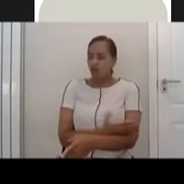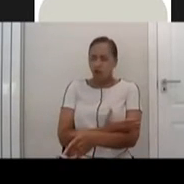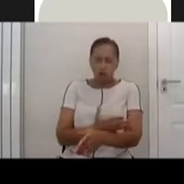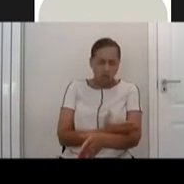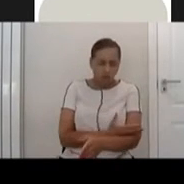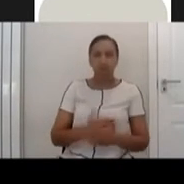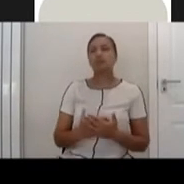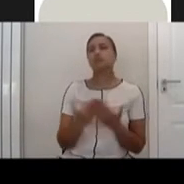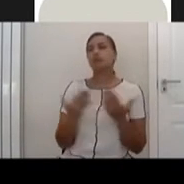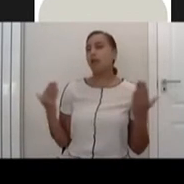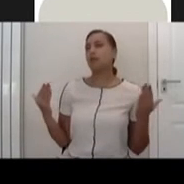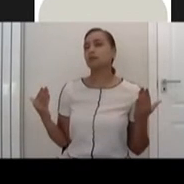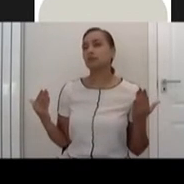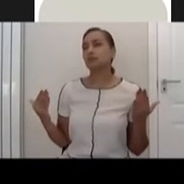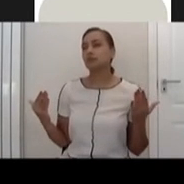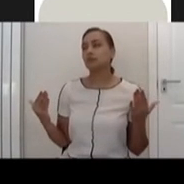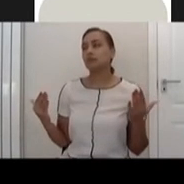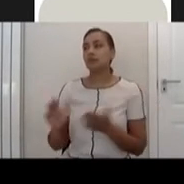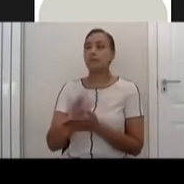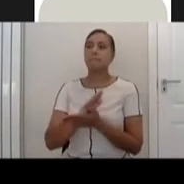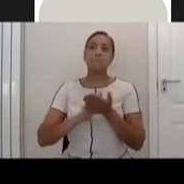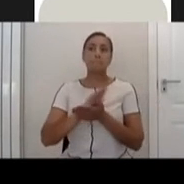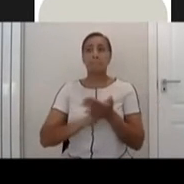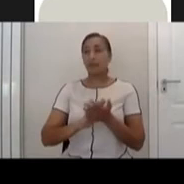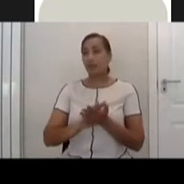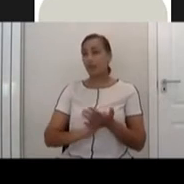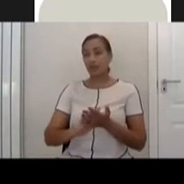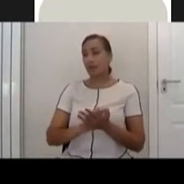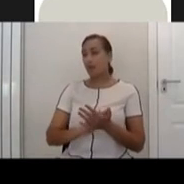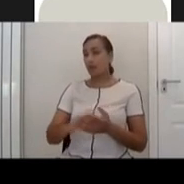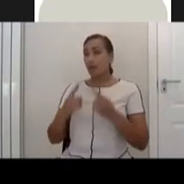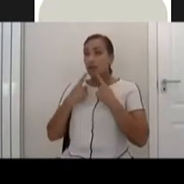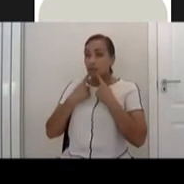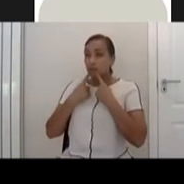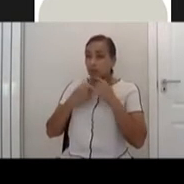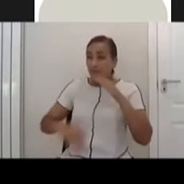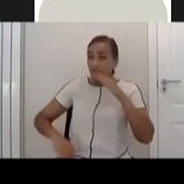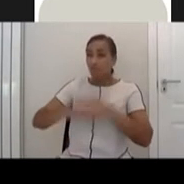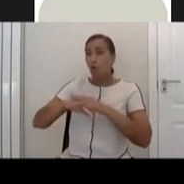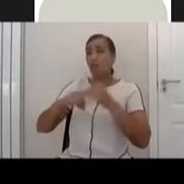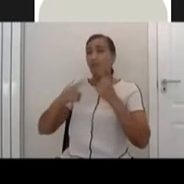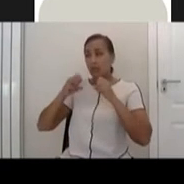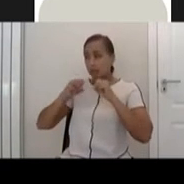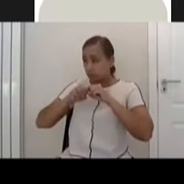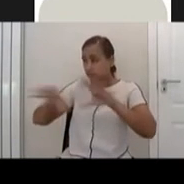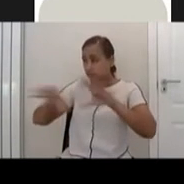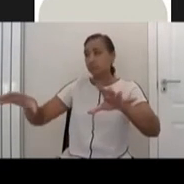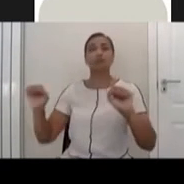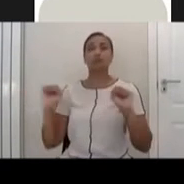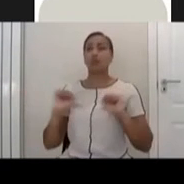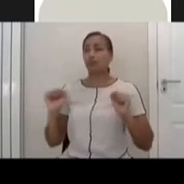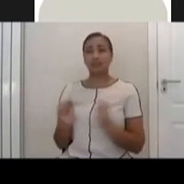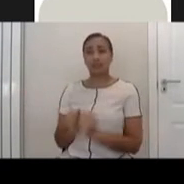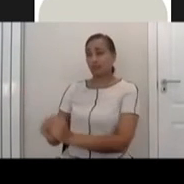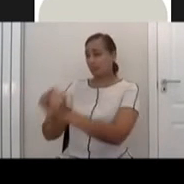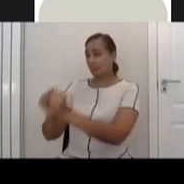so I'm not in a position to kind of give you the detail because it's not yet been agreed. But